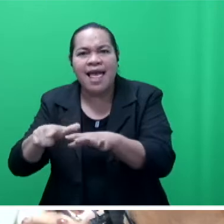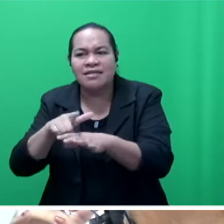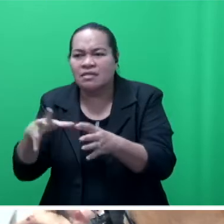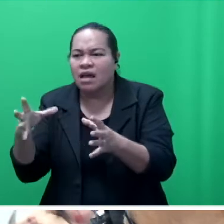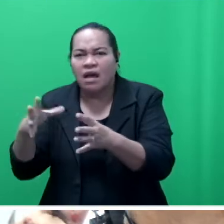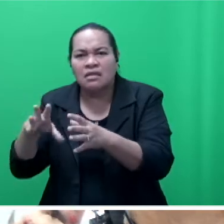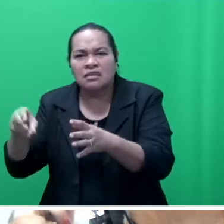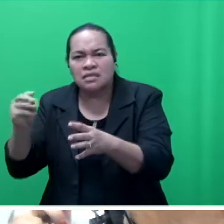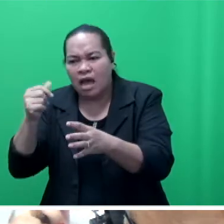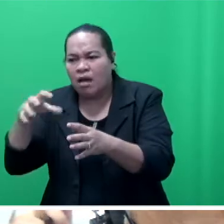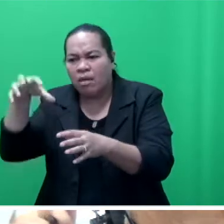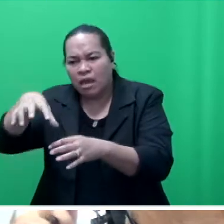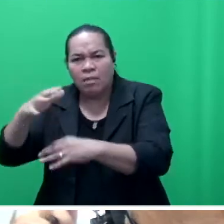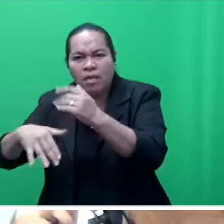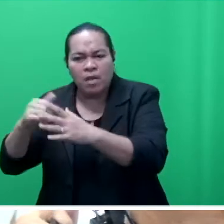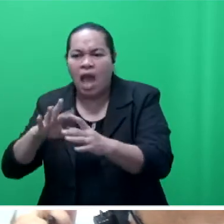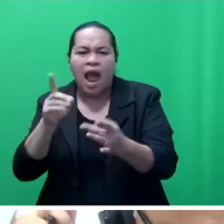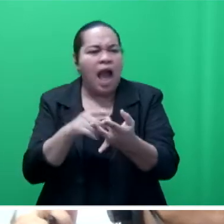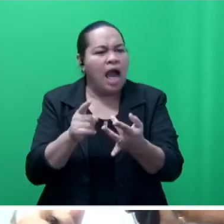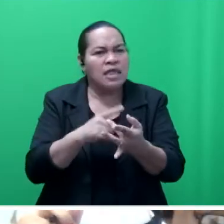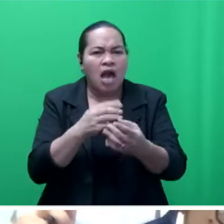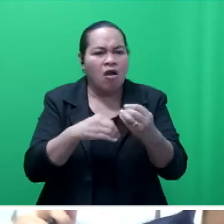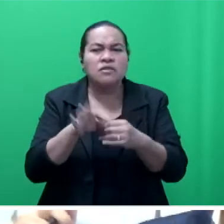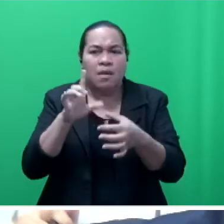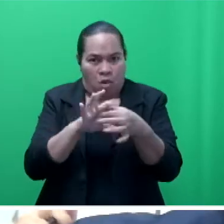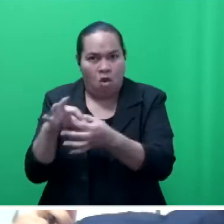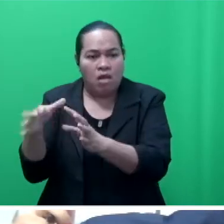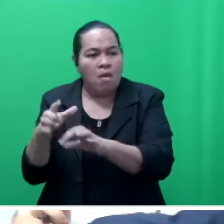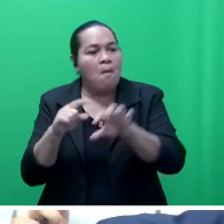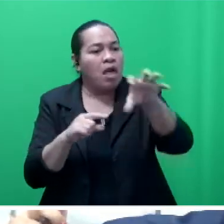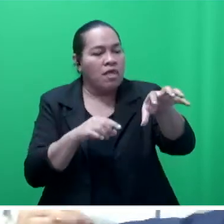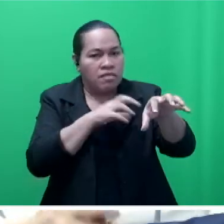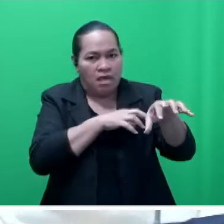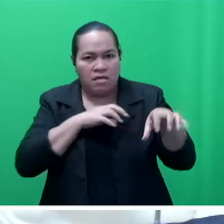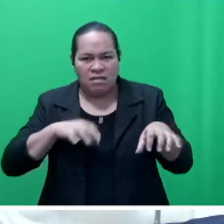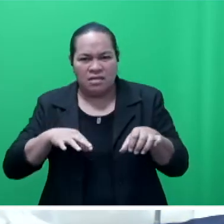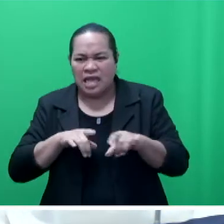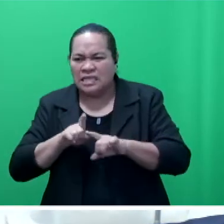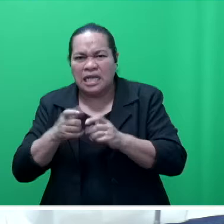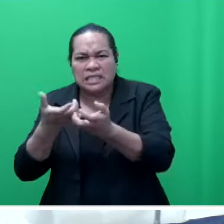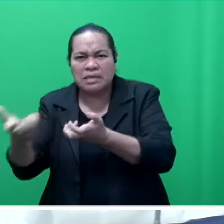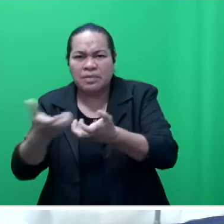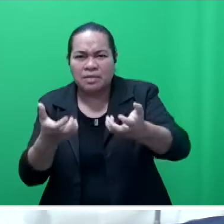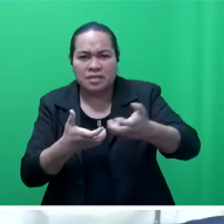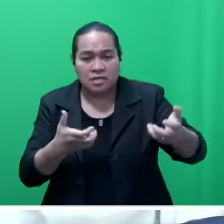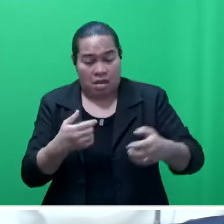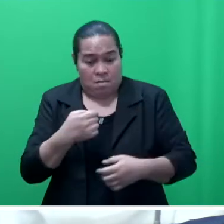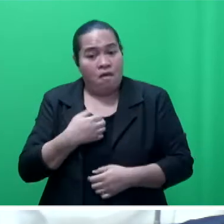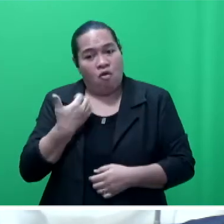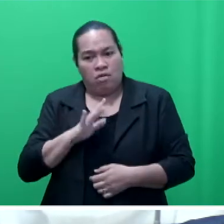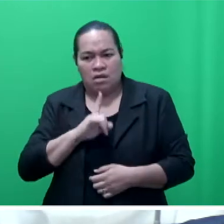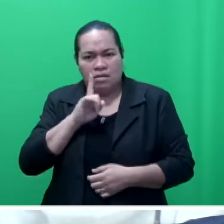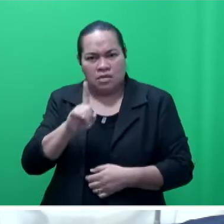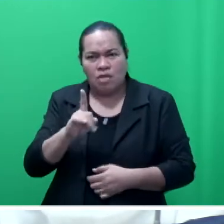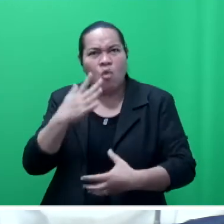in Rajibhai Patel Street. It used to be stuck in some old corner of an office. Somebody obviously got a sweet deal. And I've actually been to that building. The